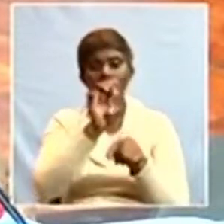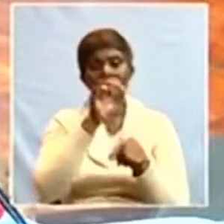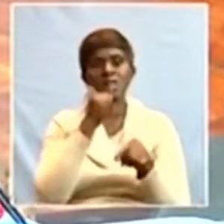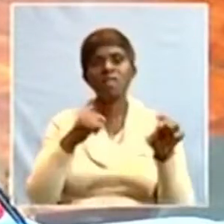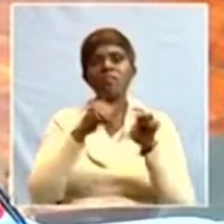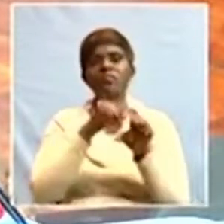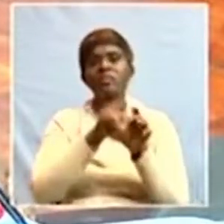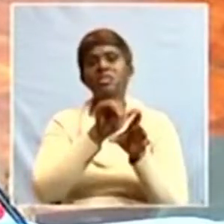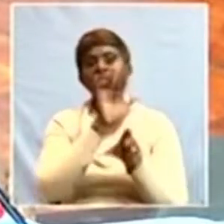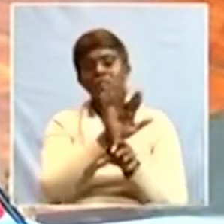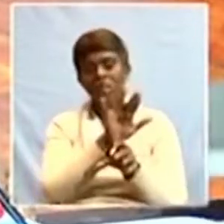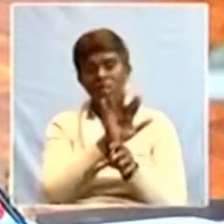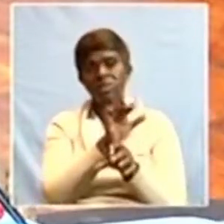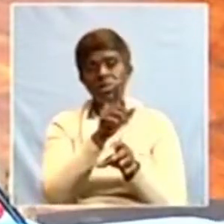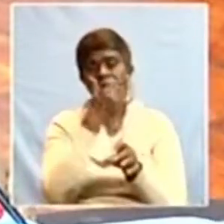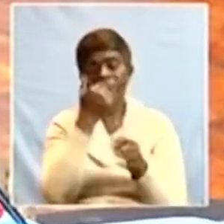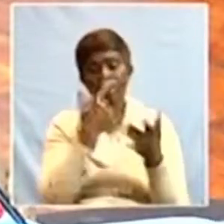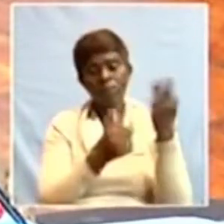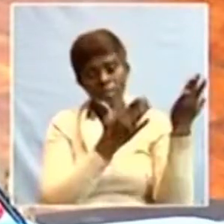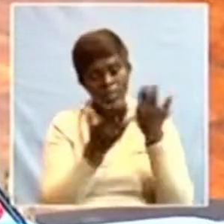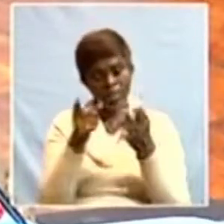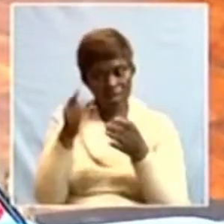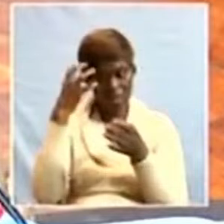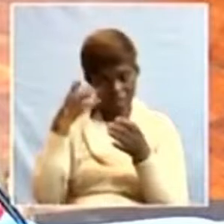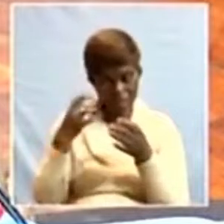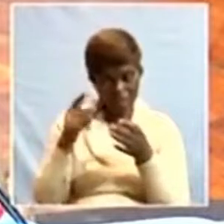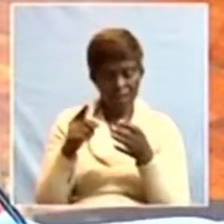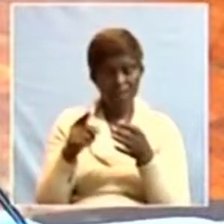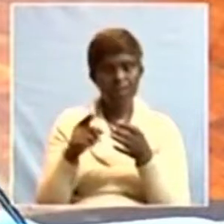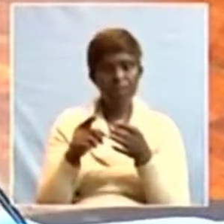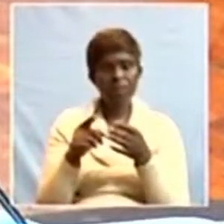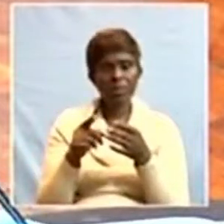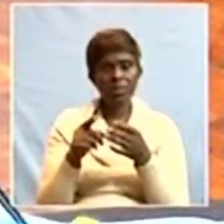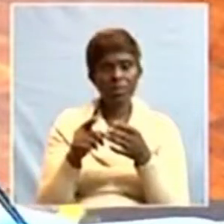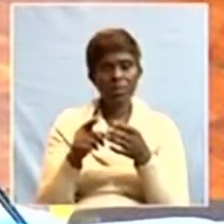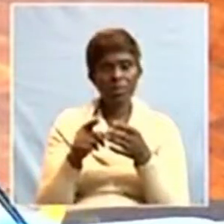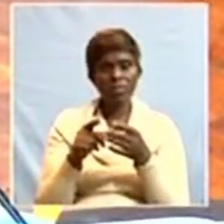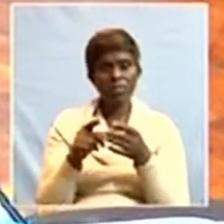there, yeah, you have to bring your officers on.